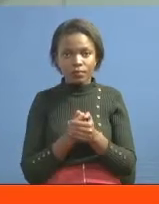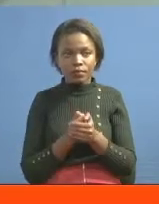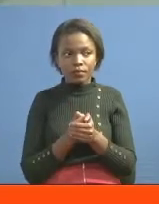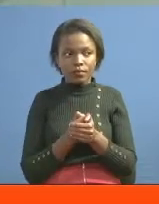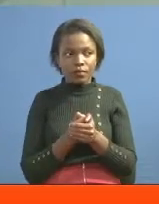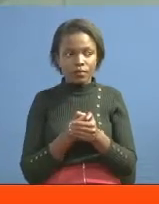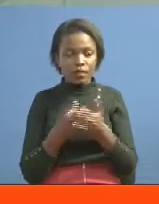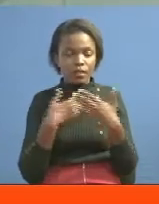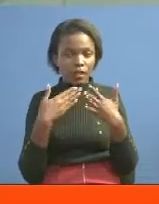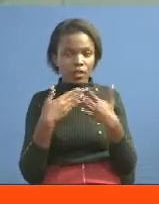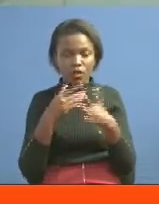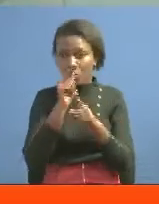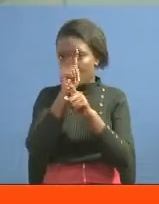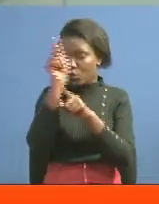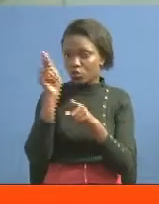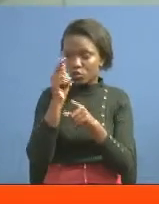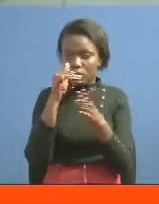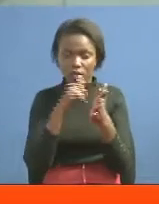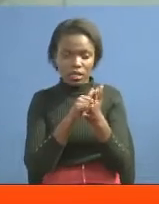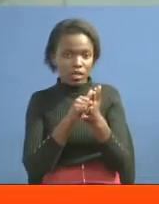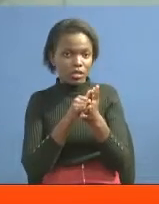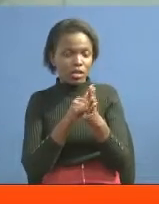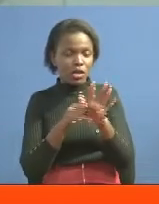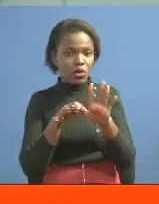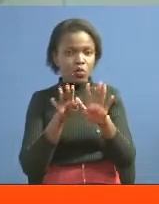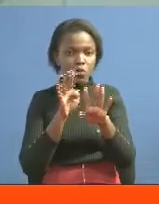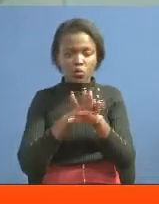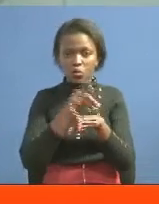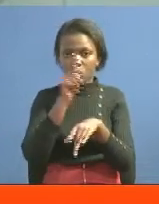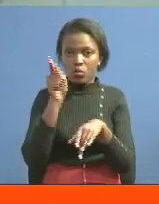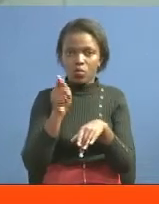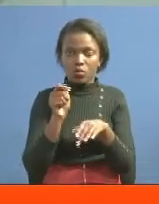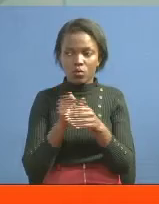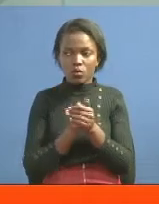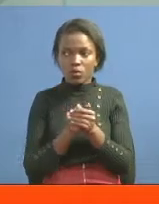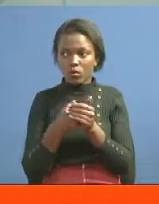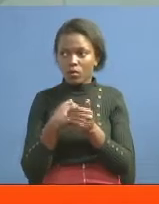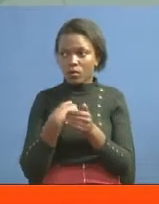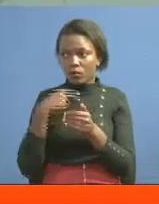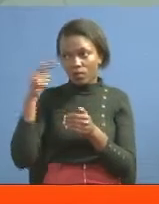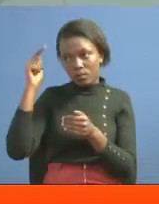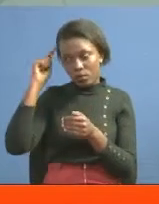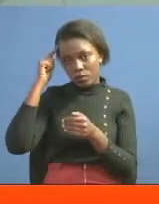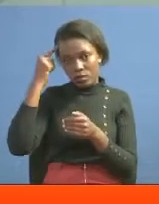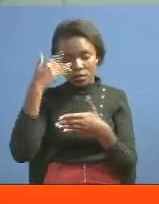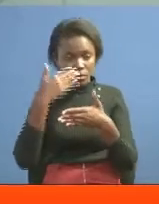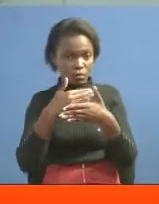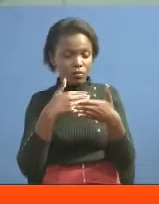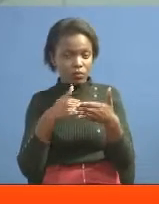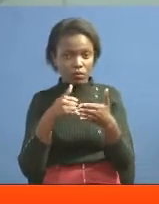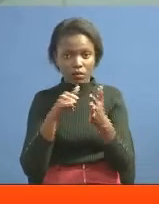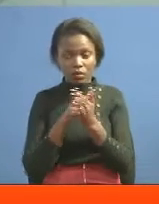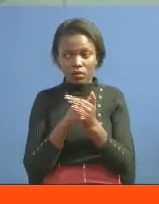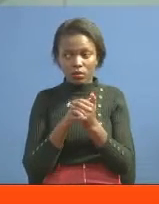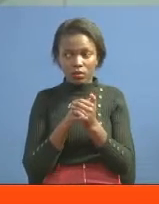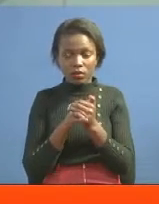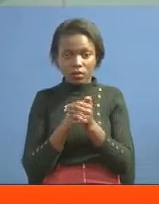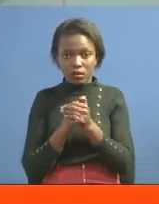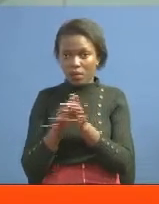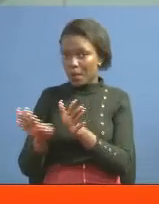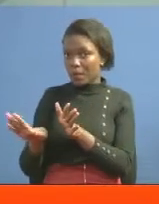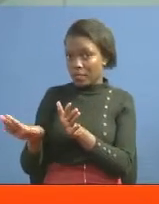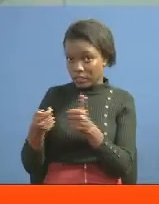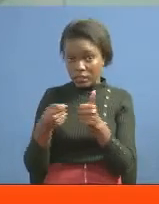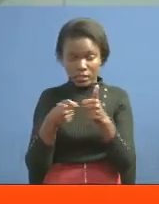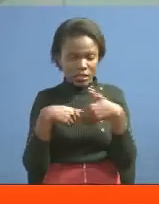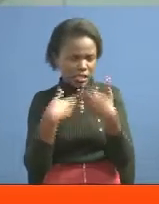Thank you, Martin, for that question. That's an excellent question. And so I think even before I answer that, it would be good to just provide a background and say